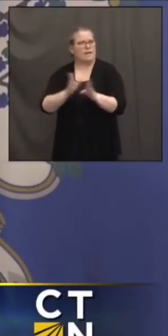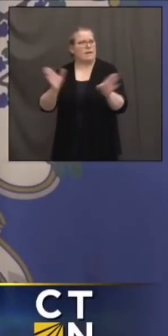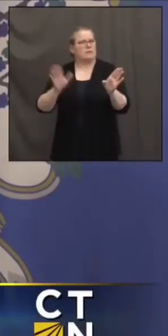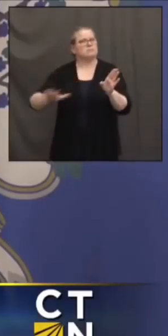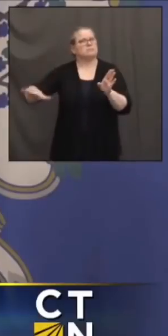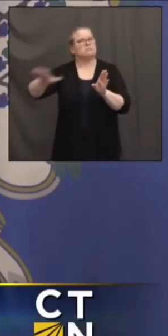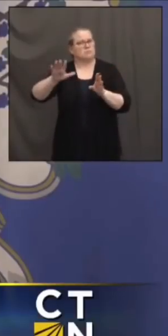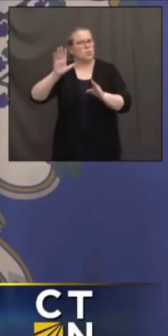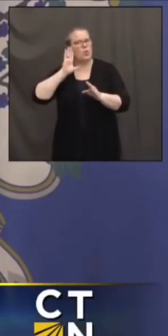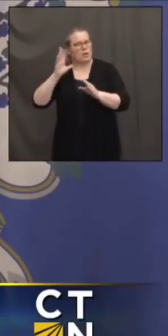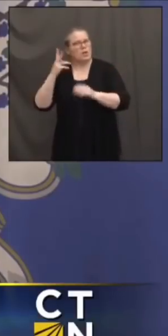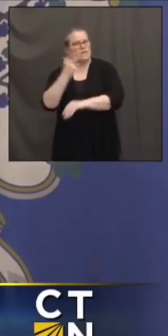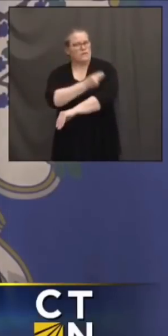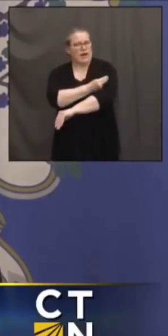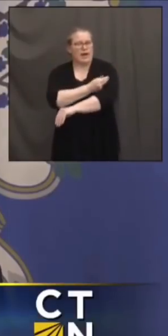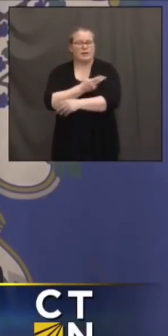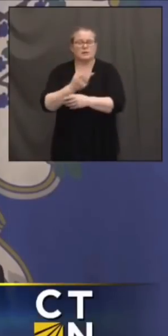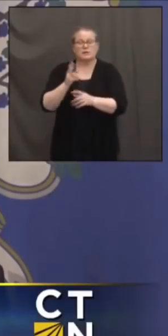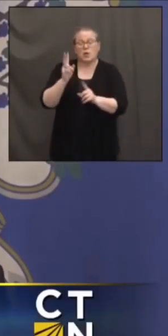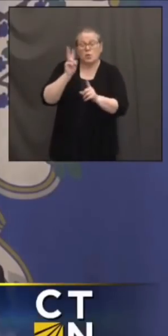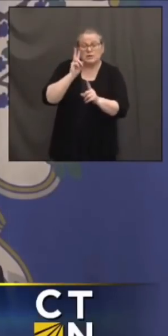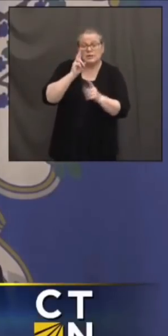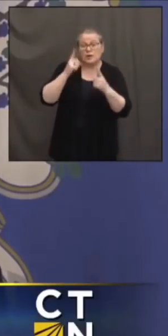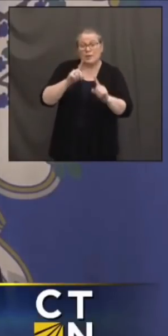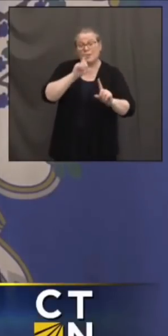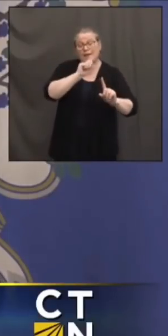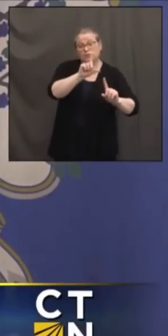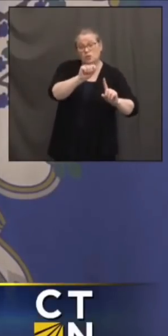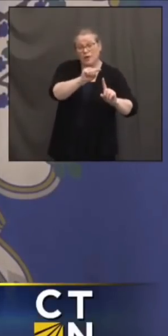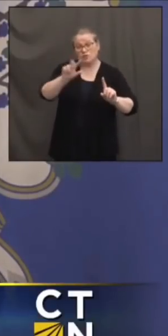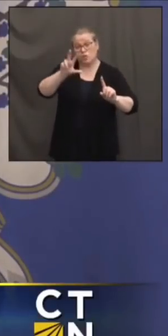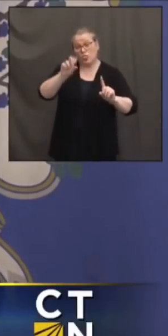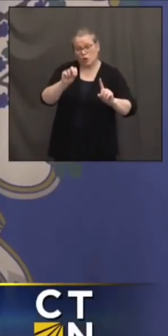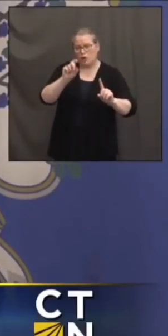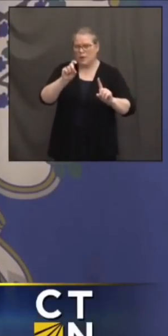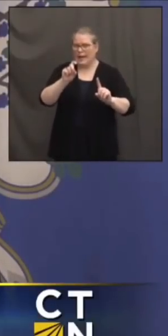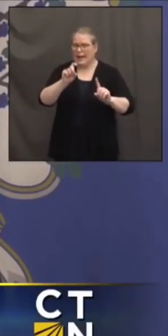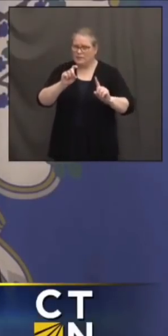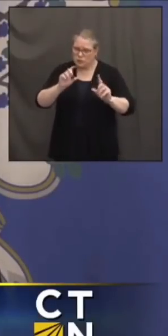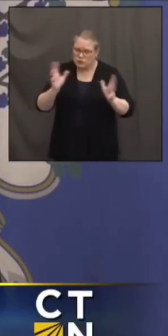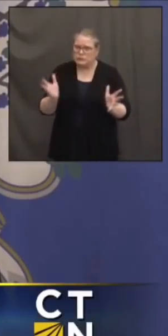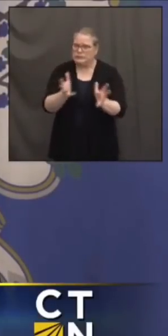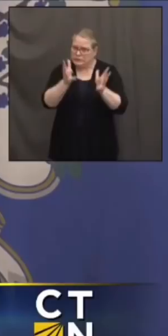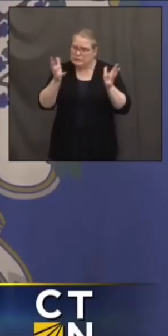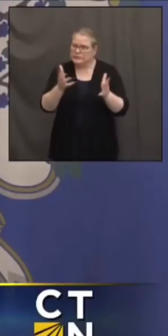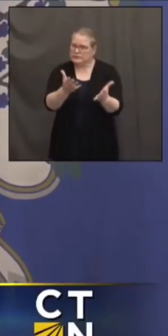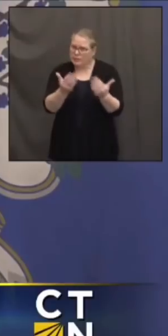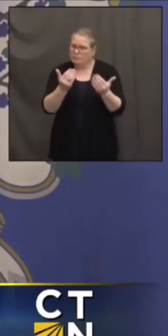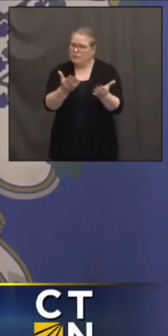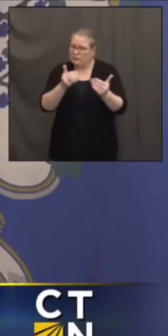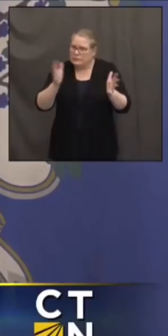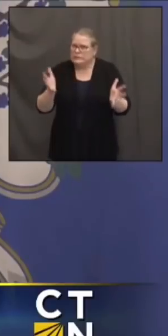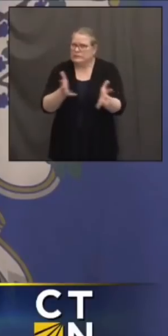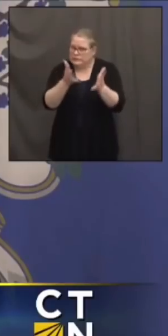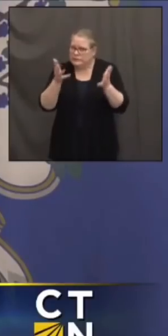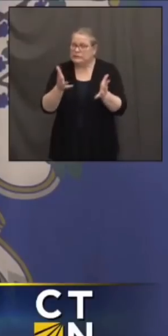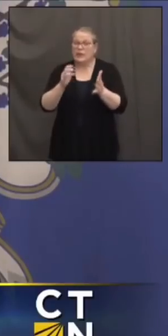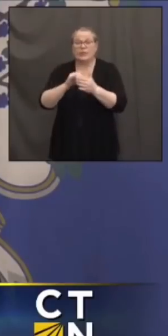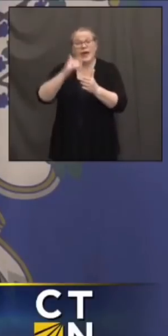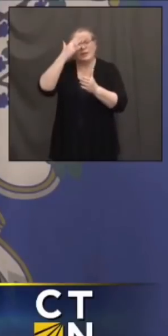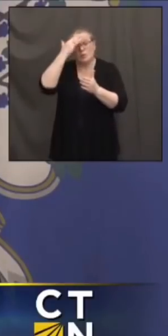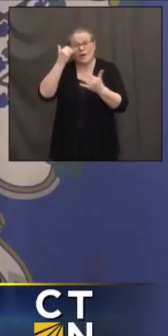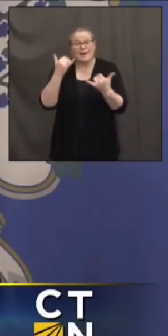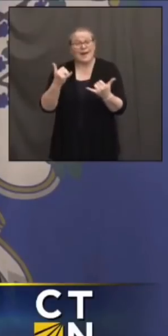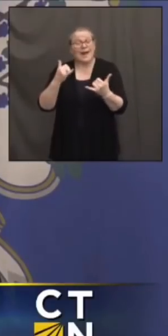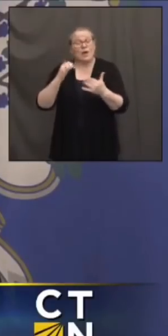say 20, 30-year-olds. And we're going to have to work especially hard. That's why you see those mobile vans going out to make it easier for you